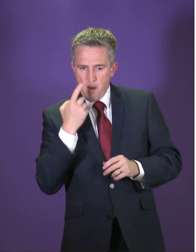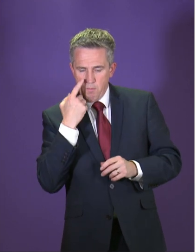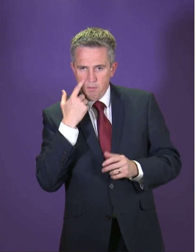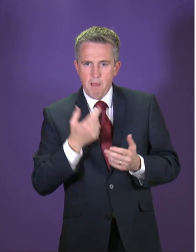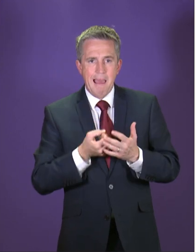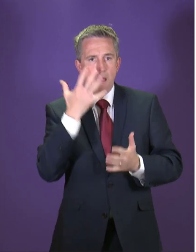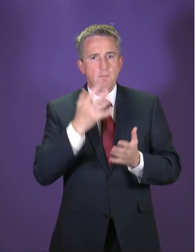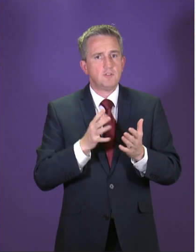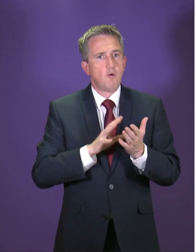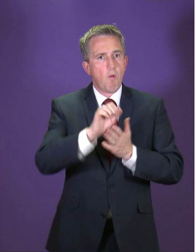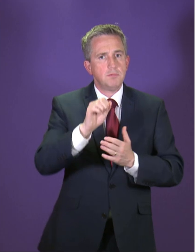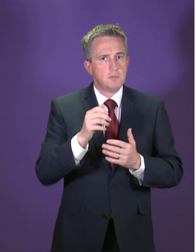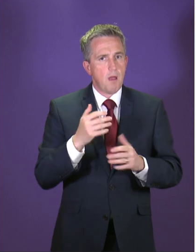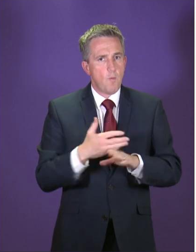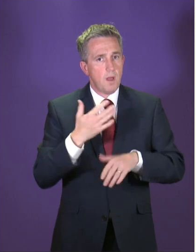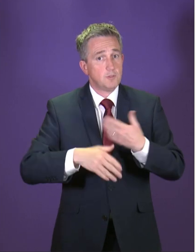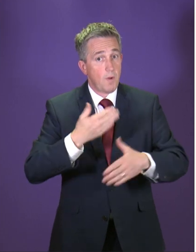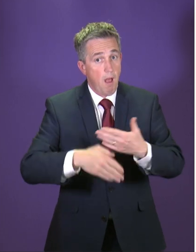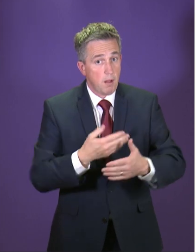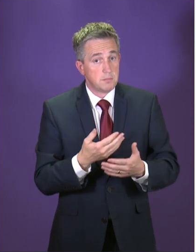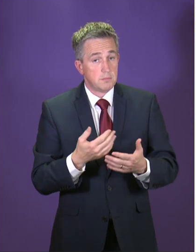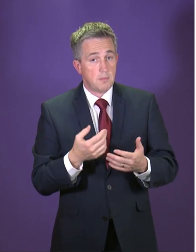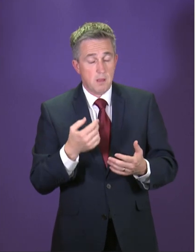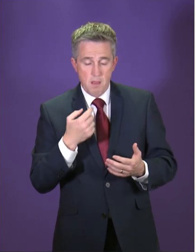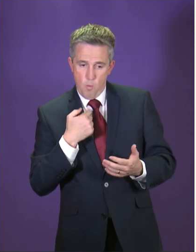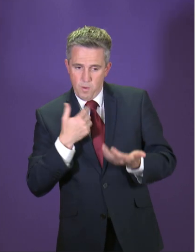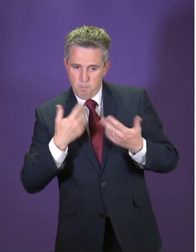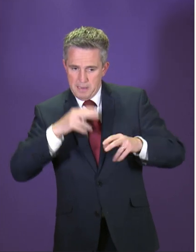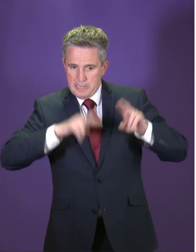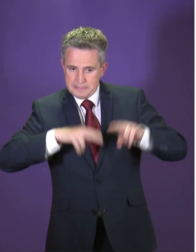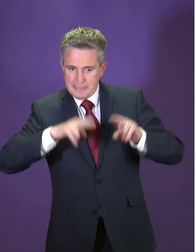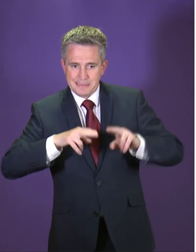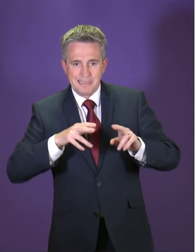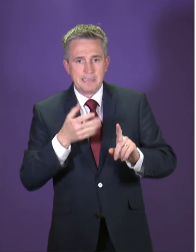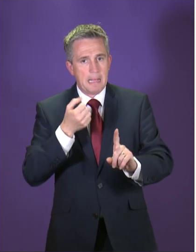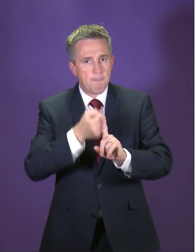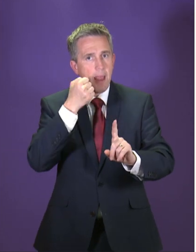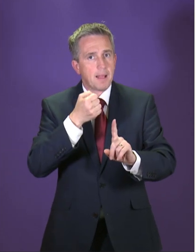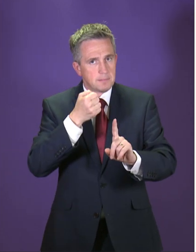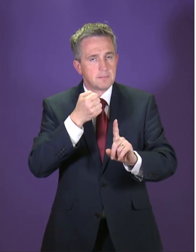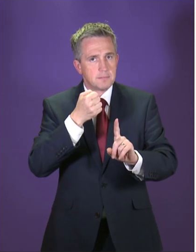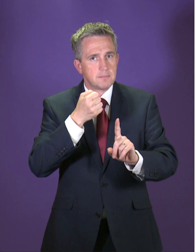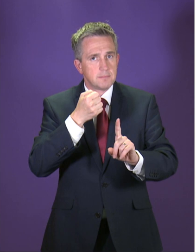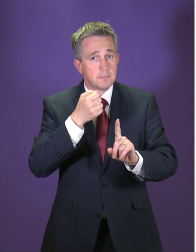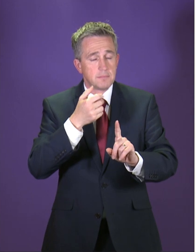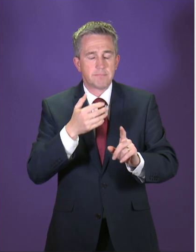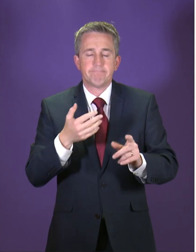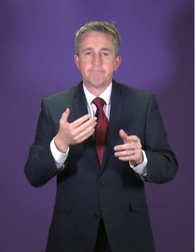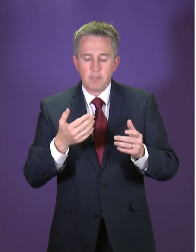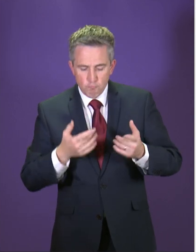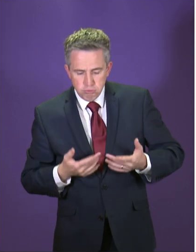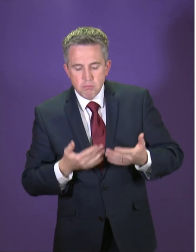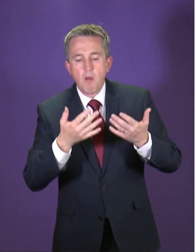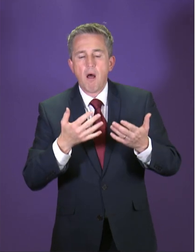country. And the results are, of course, amazing, and people are start